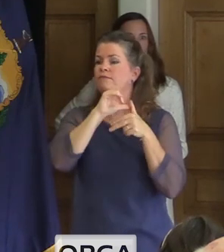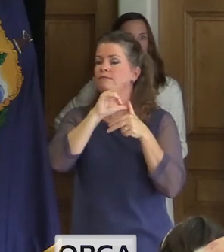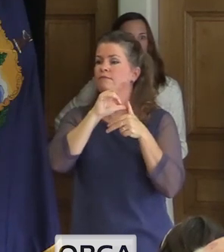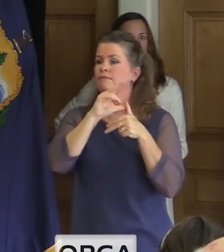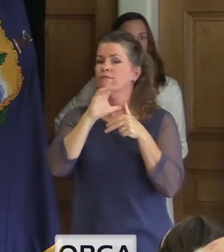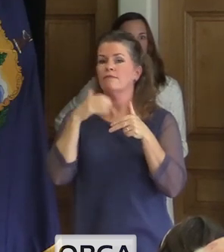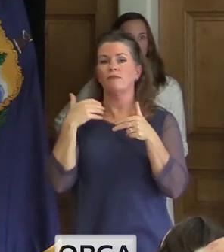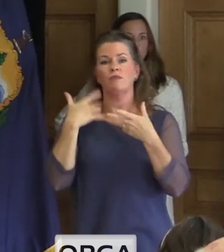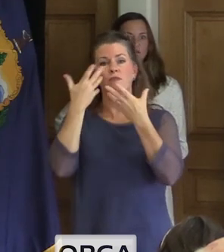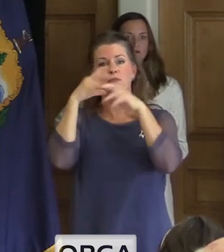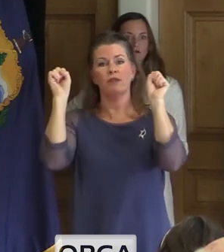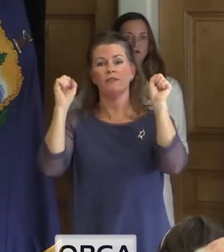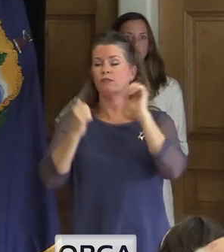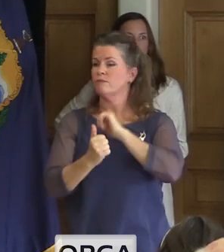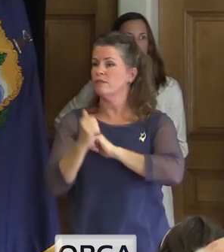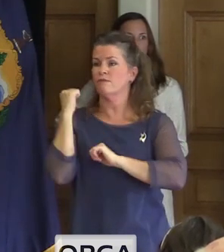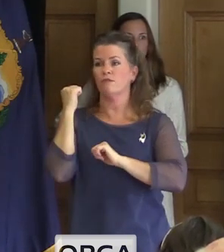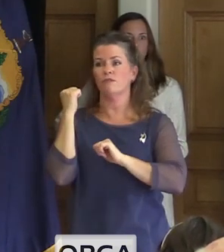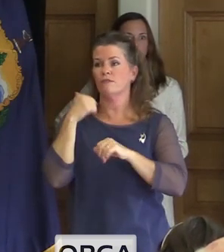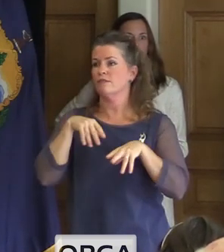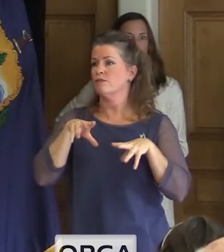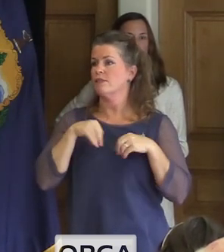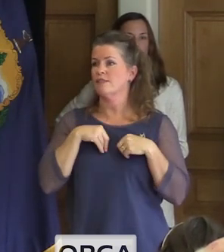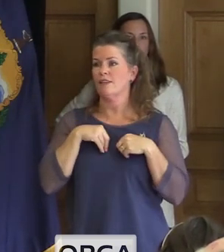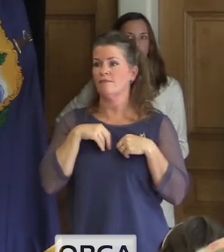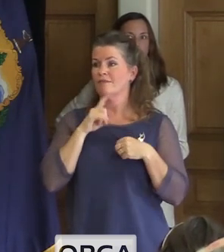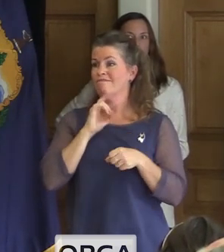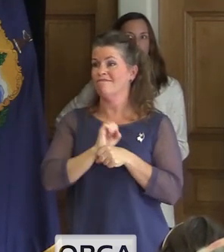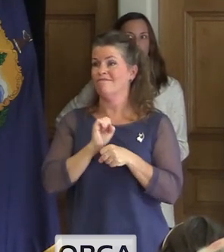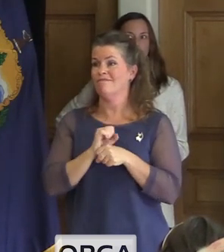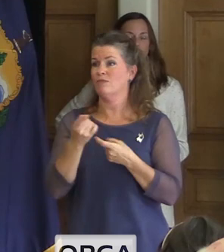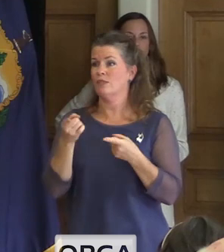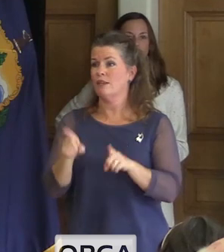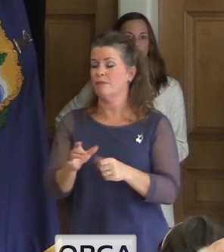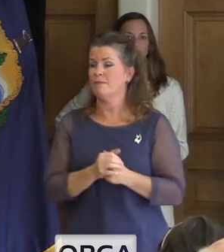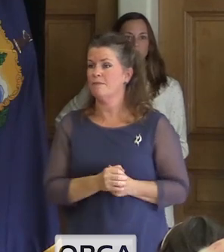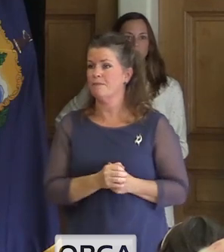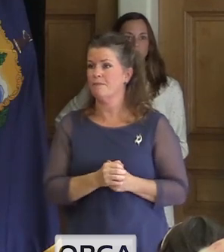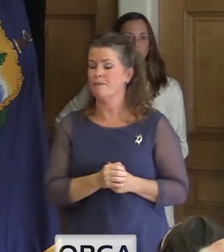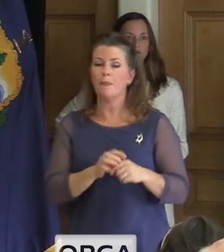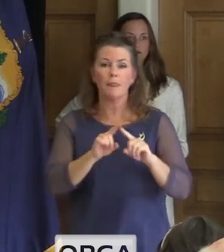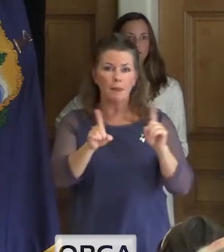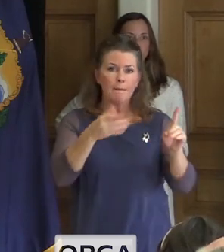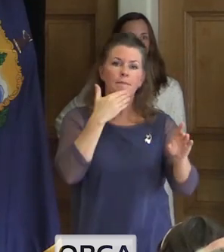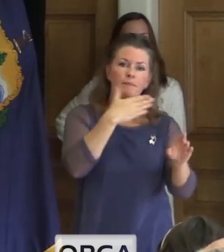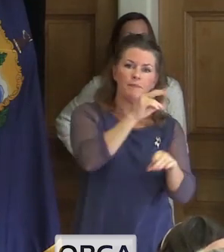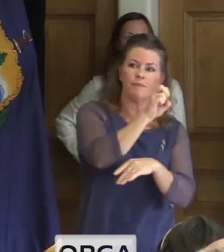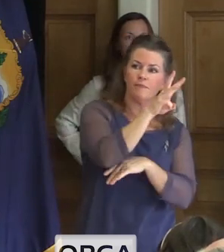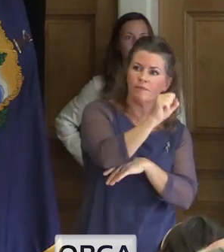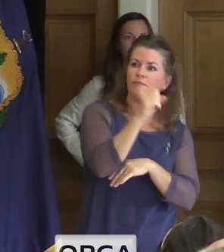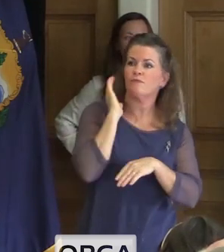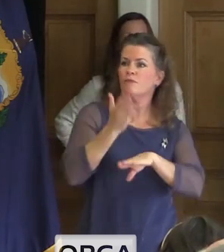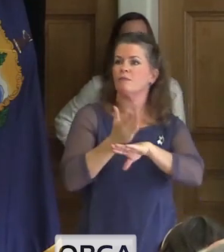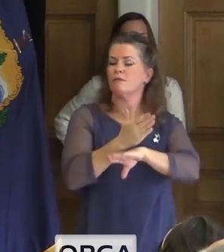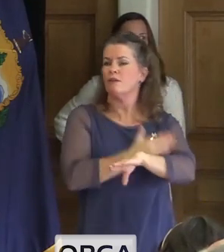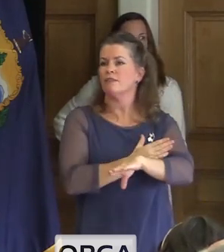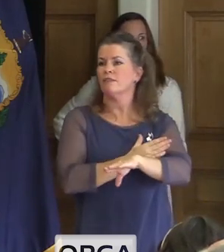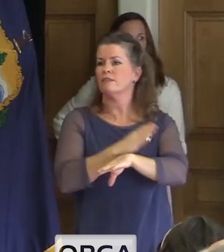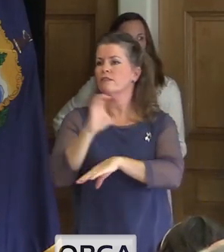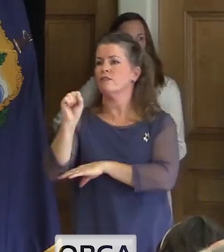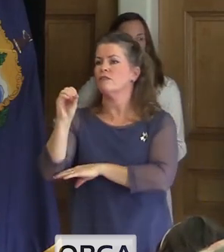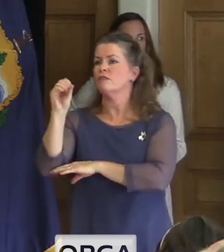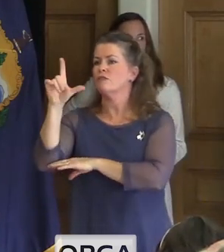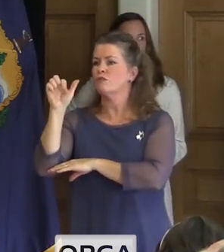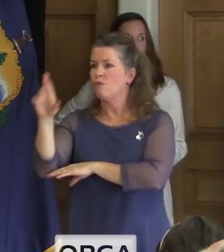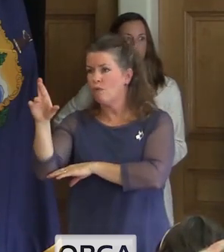refuses to acknowledge that reality. So on that issue, the good news is that we are making progress. Solar is becoming a lot